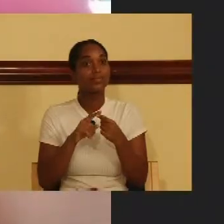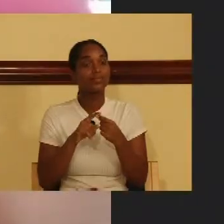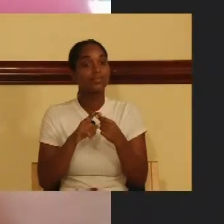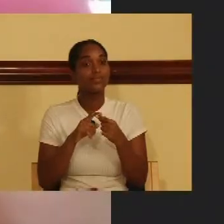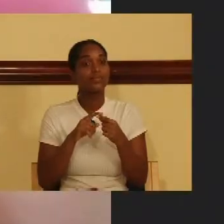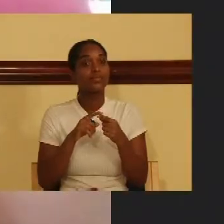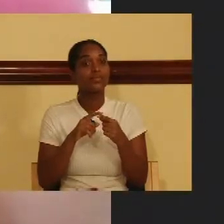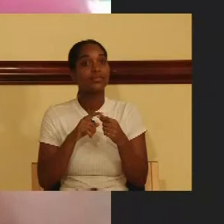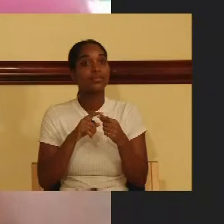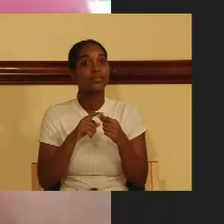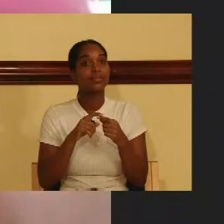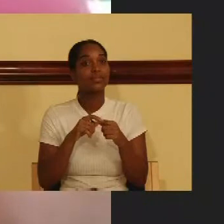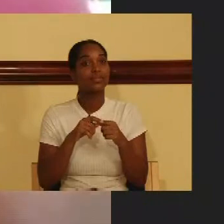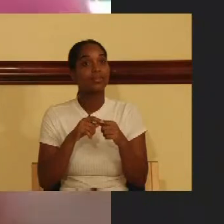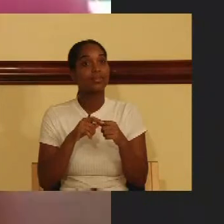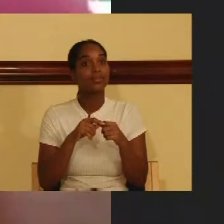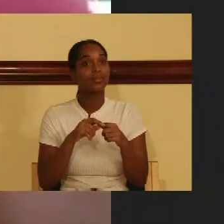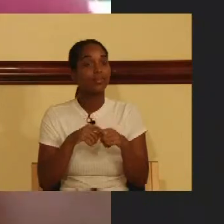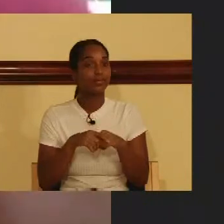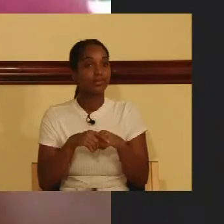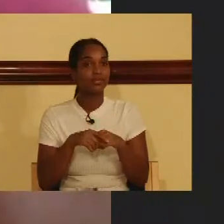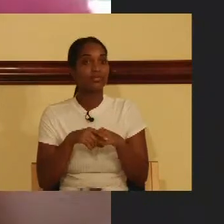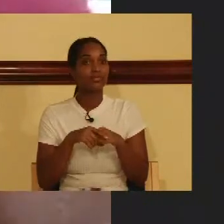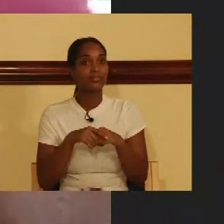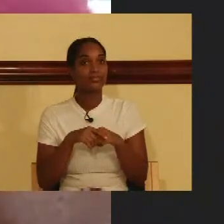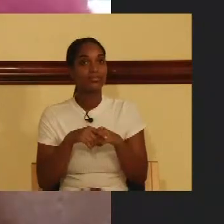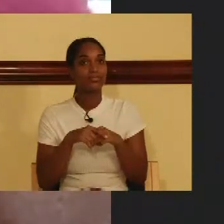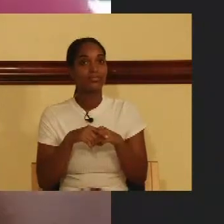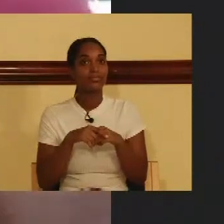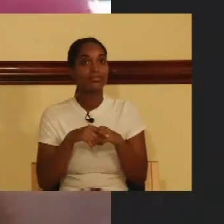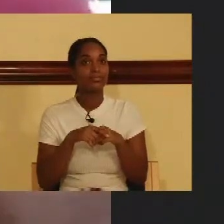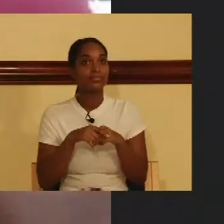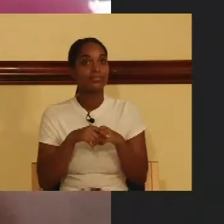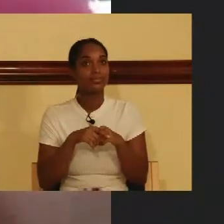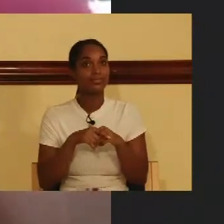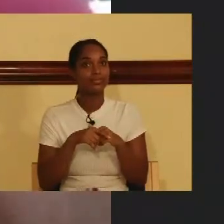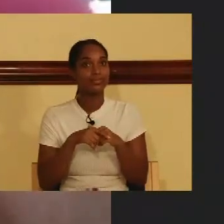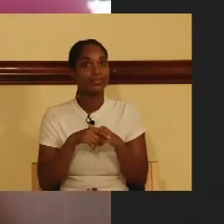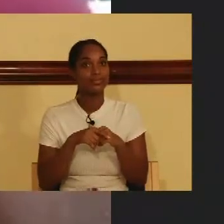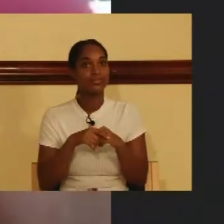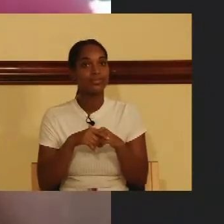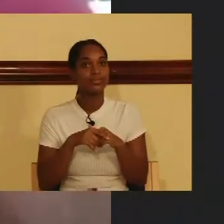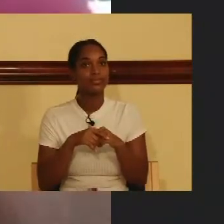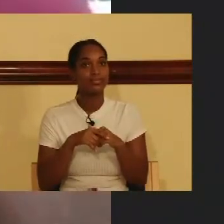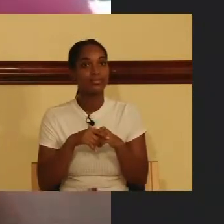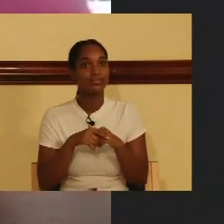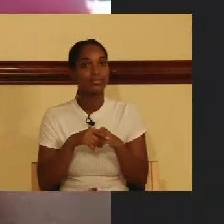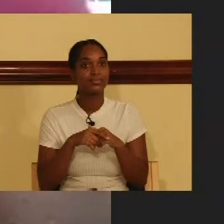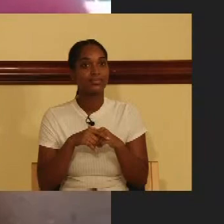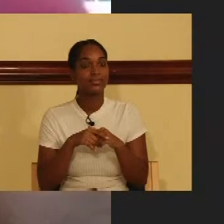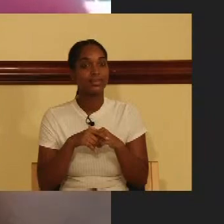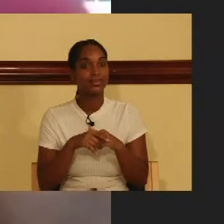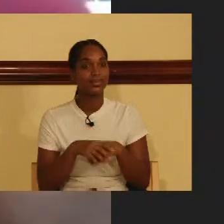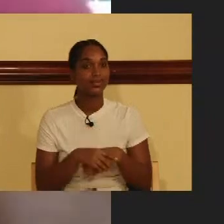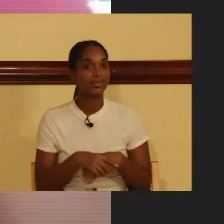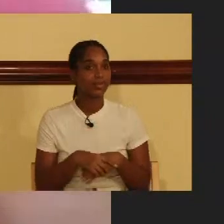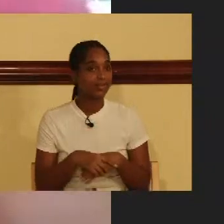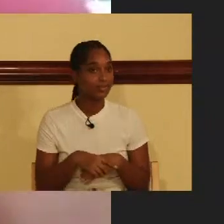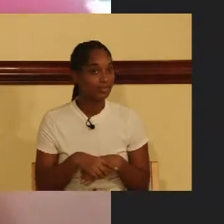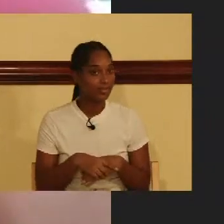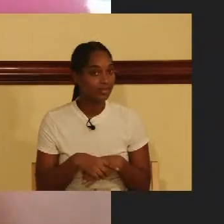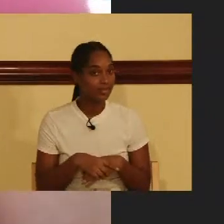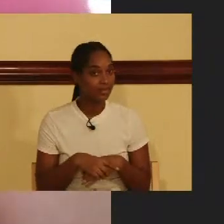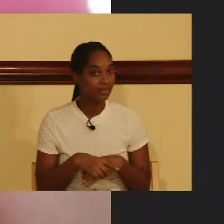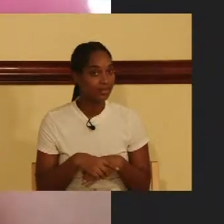especially since behaviors are learned, and learned behaviors are best taught